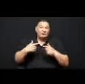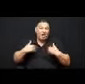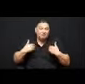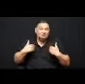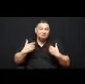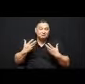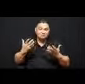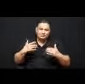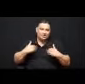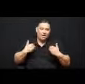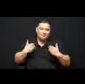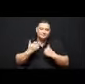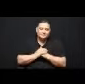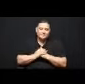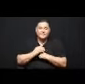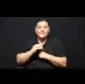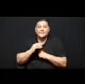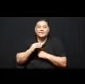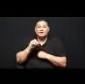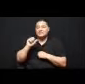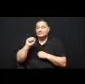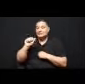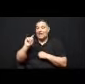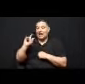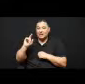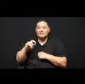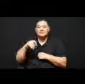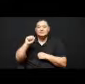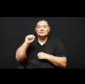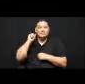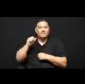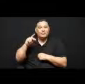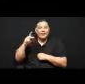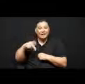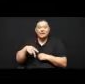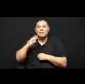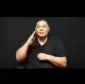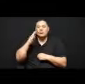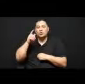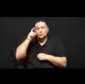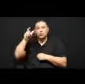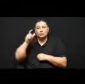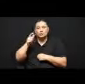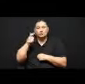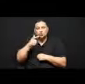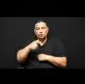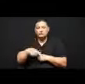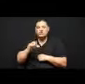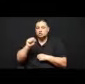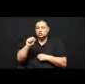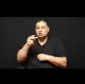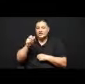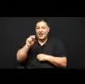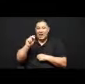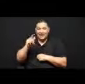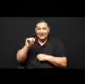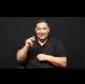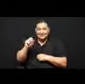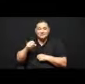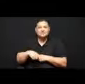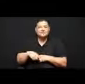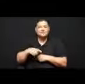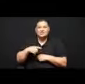Satellite, Silver Peak, Blue Moon Shooters, Shenanigans, now, all our old haunts sound